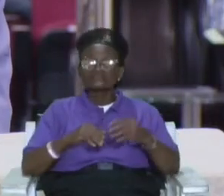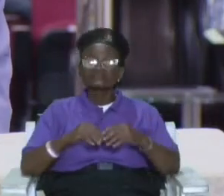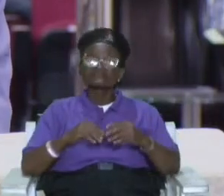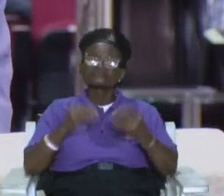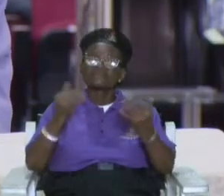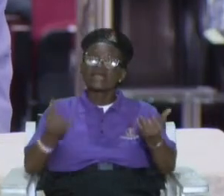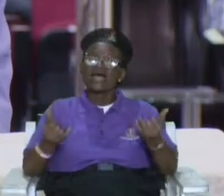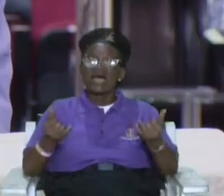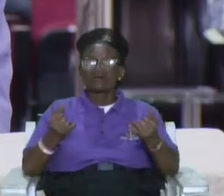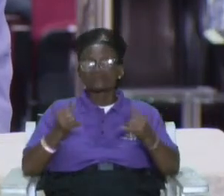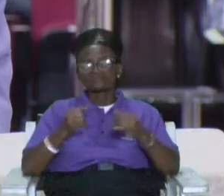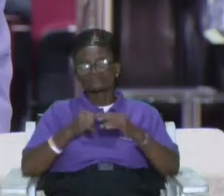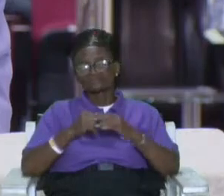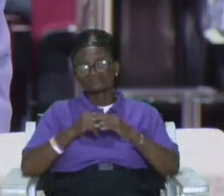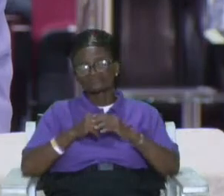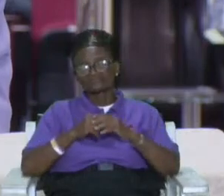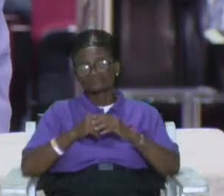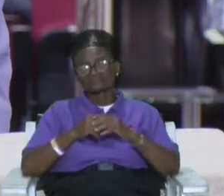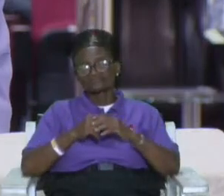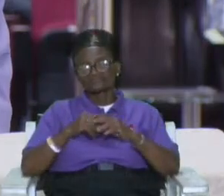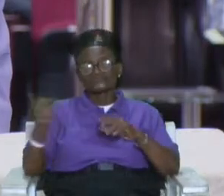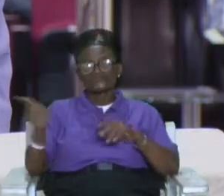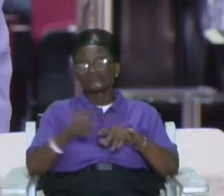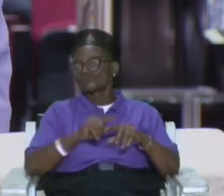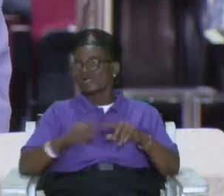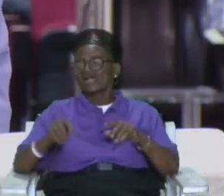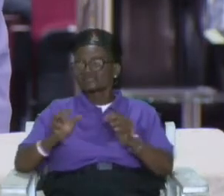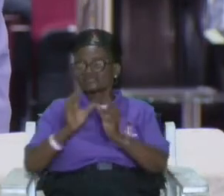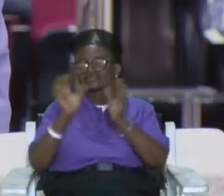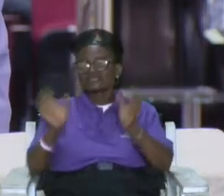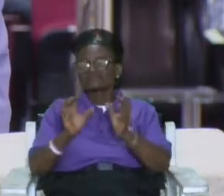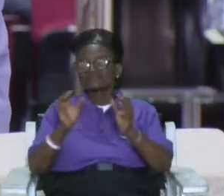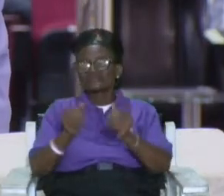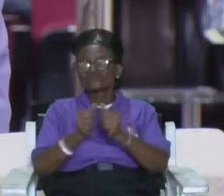Now, you can't celebrate without the high priest.